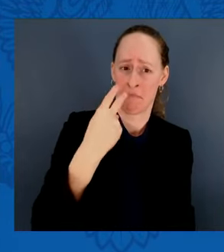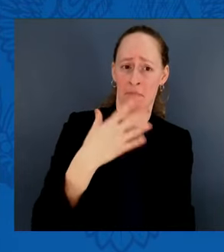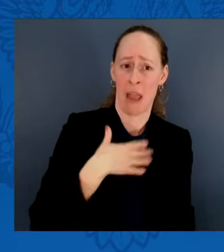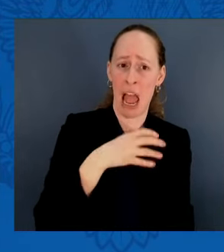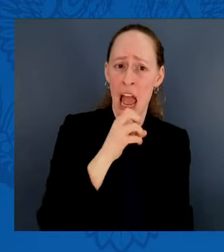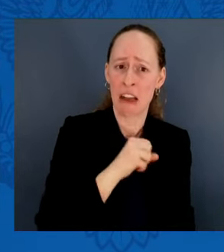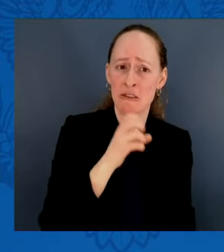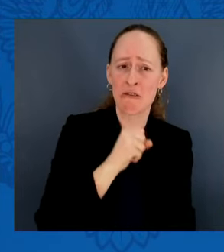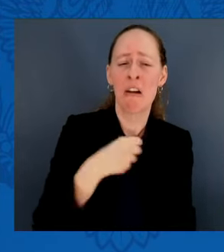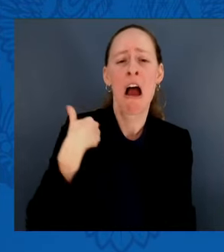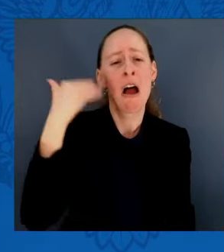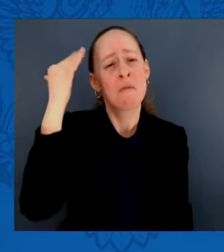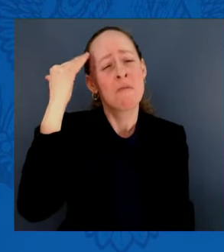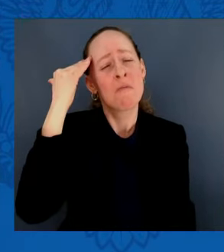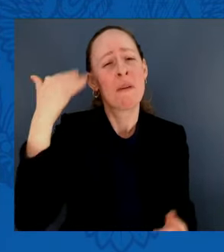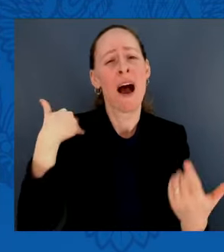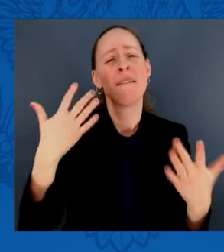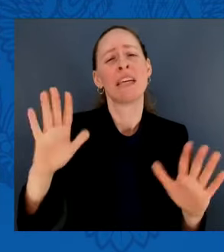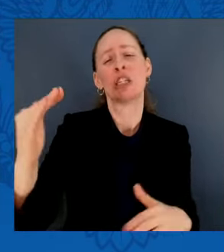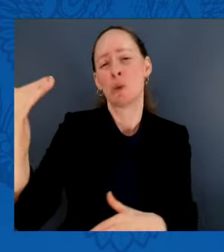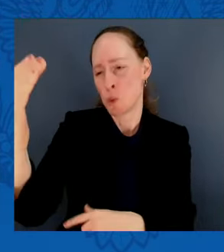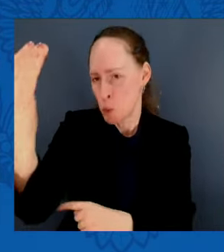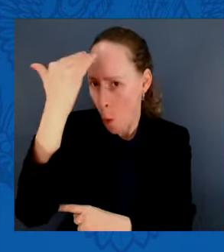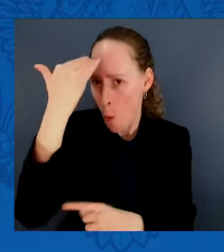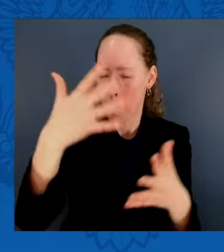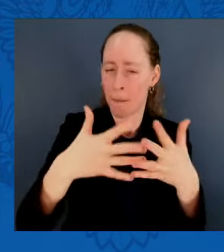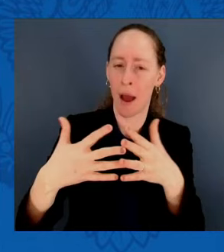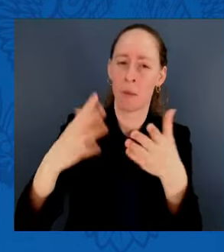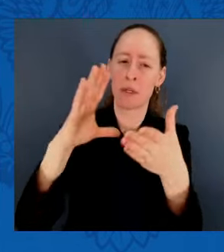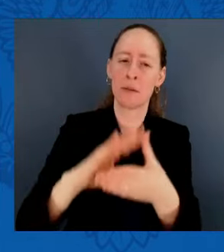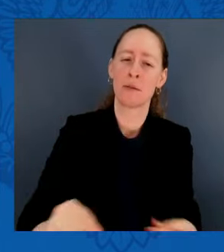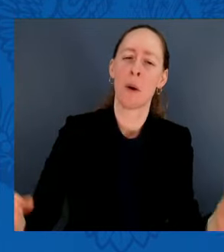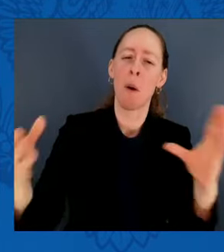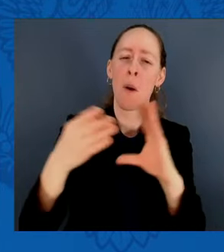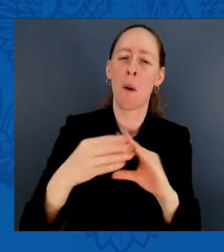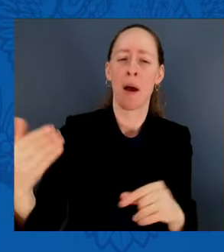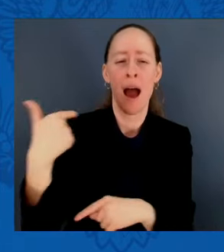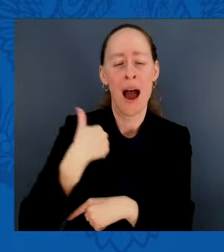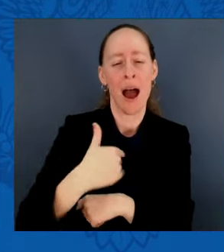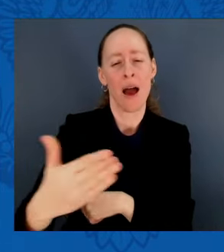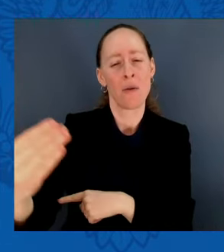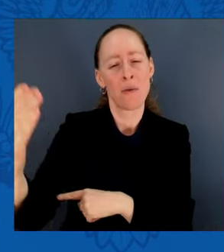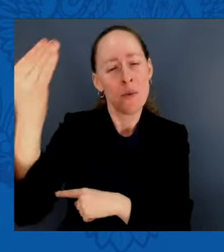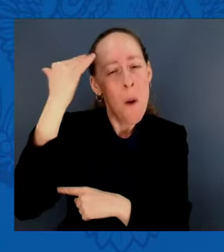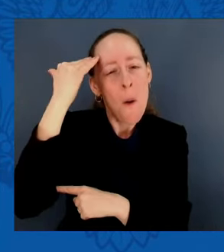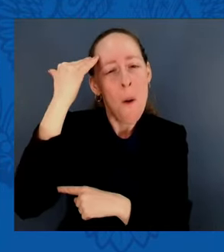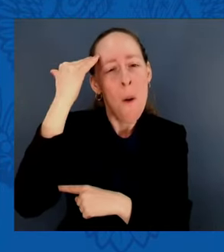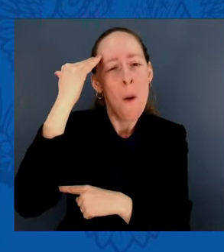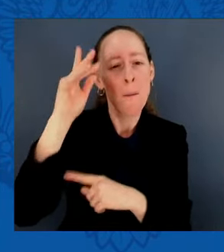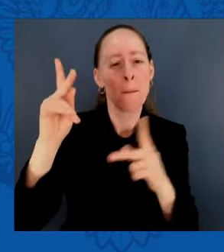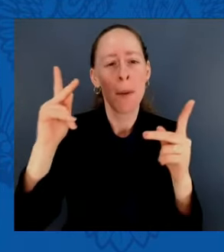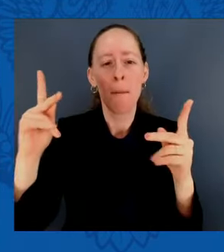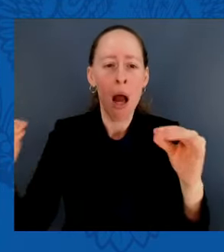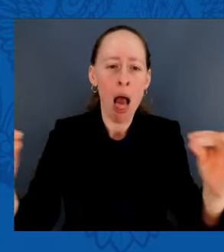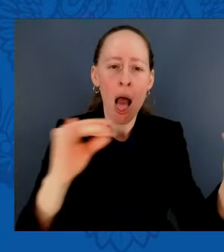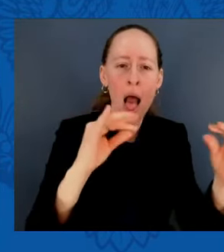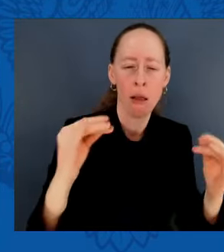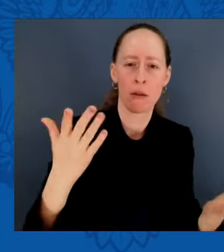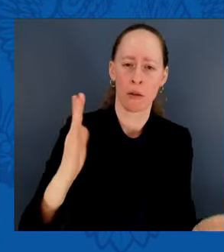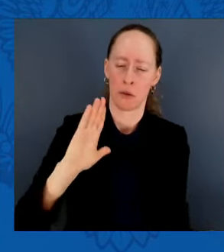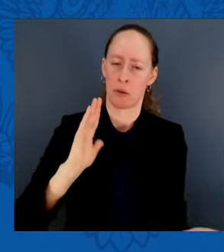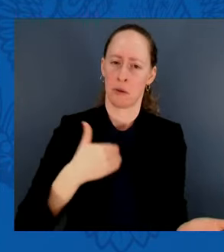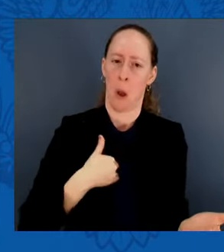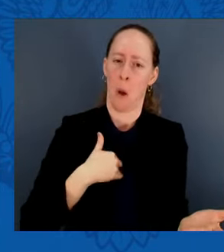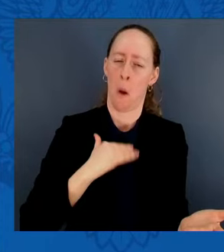seen the contest between competing forces and the battle for the soul of our nation, between those who want to pull America back to the